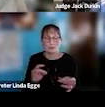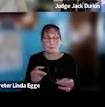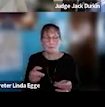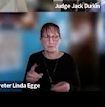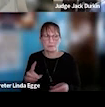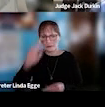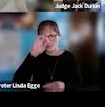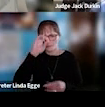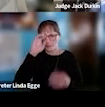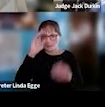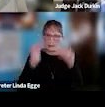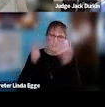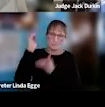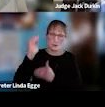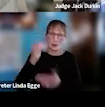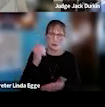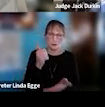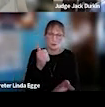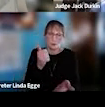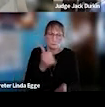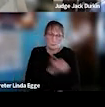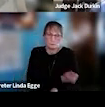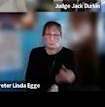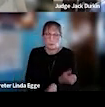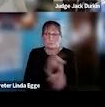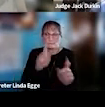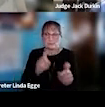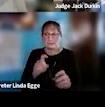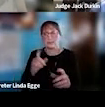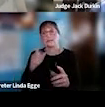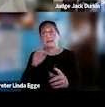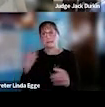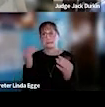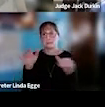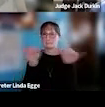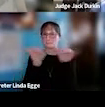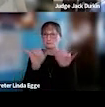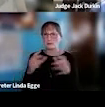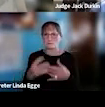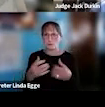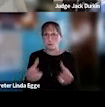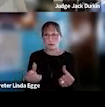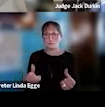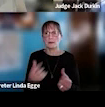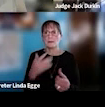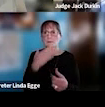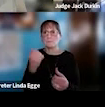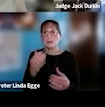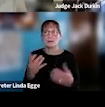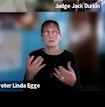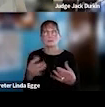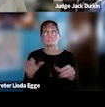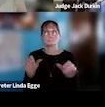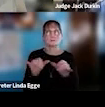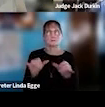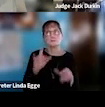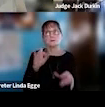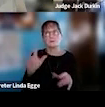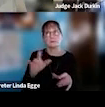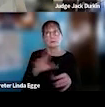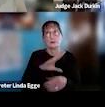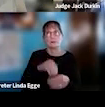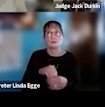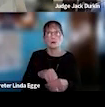think beyond drug testing as a measure of recovery. And so, you know, better measures could include, you know, whether a person's